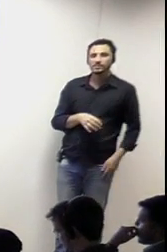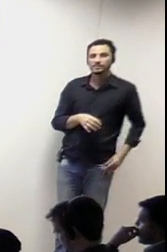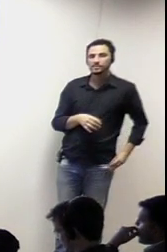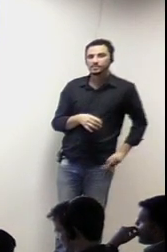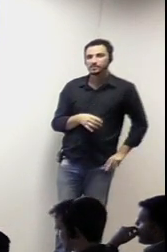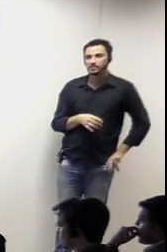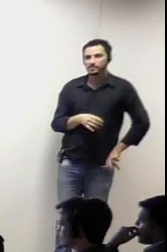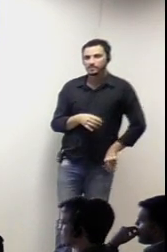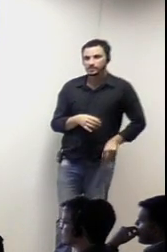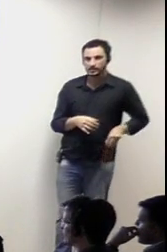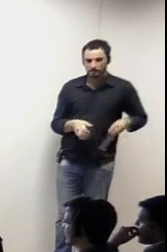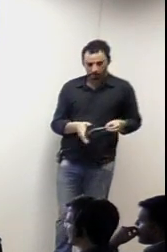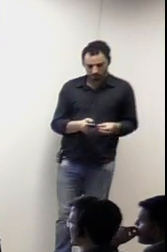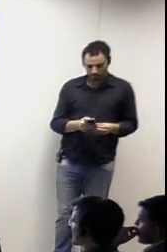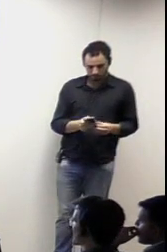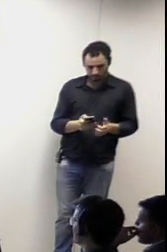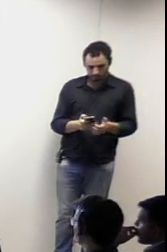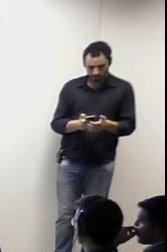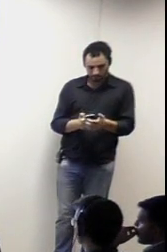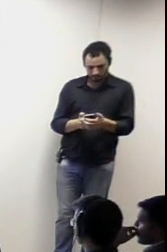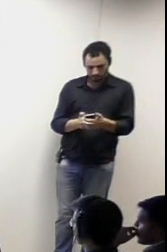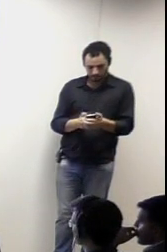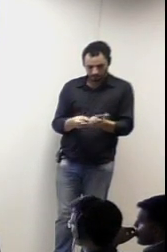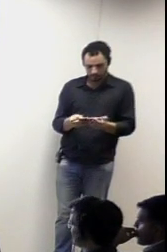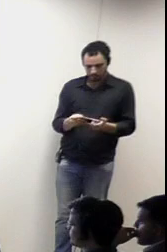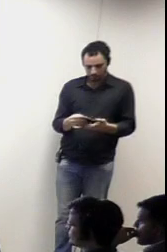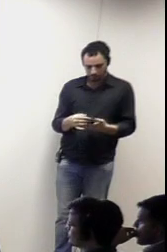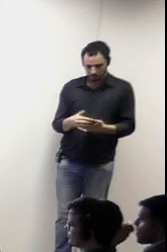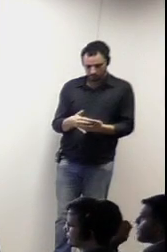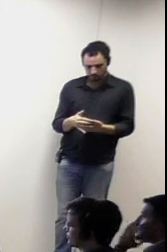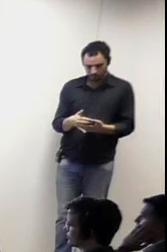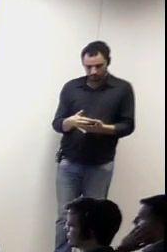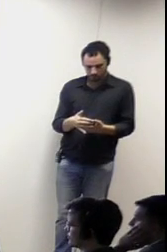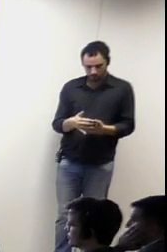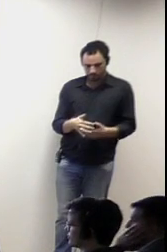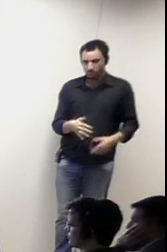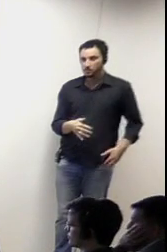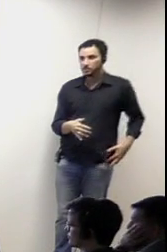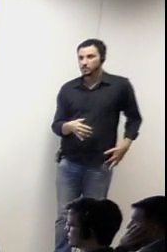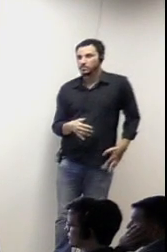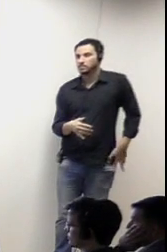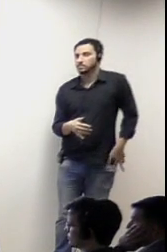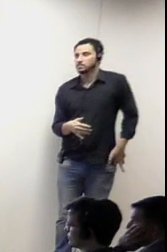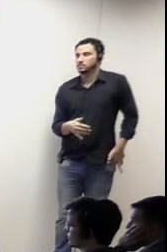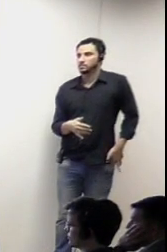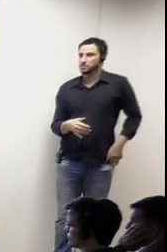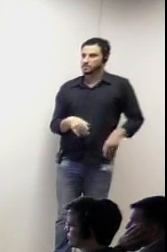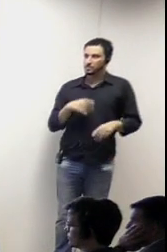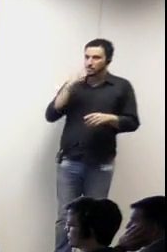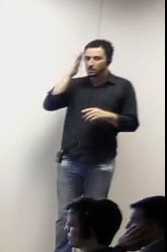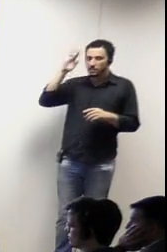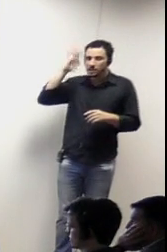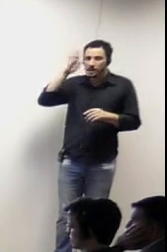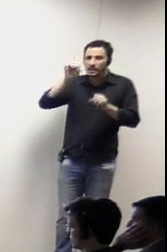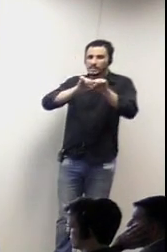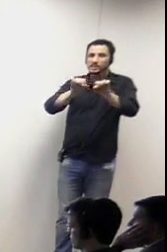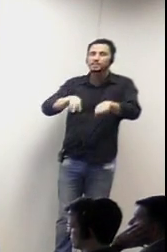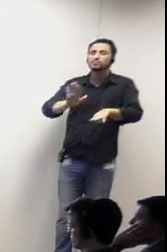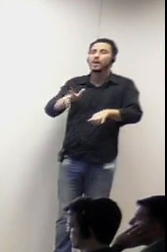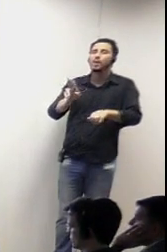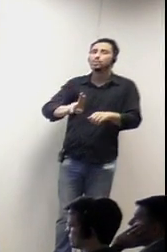A number of examples of how systems thinking has been used in different problems and how it explains, for example, some of the